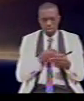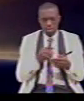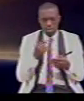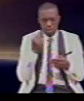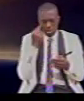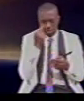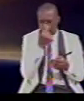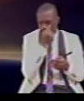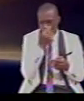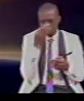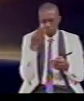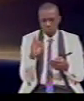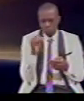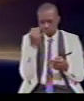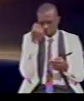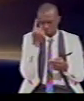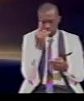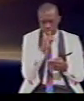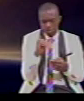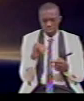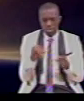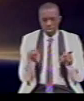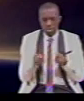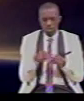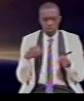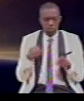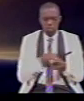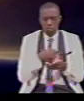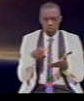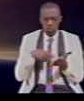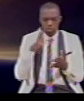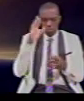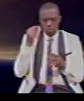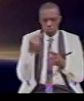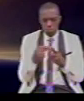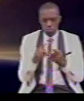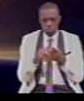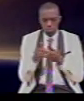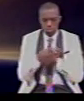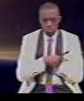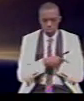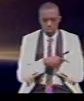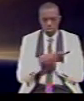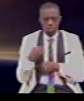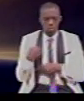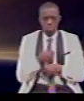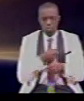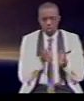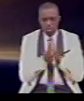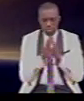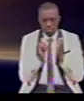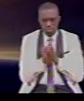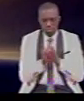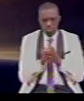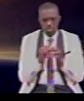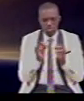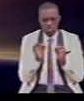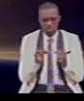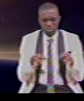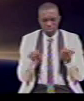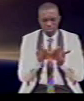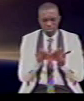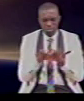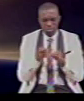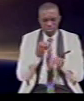as we reach your words today we're asking that relevant passages that really